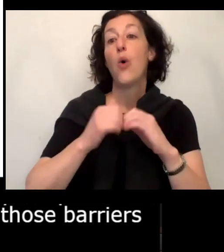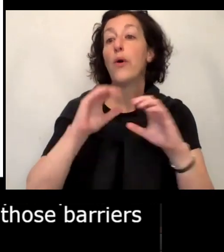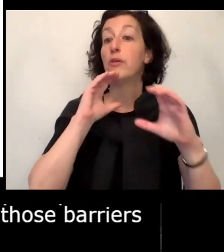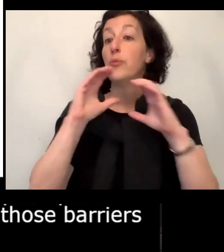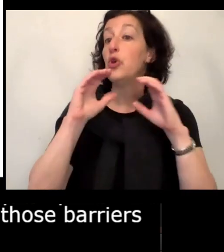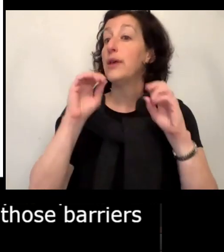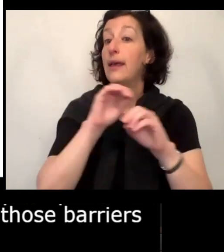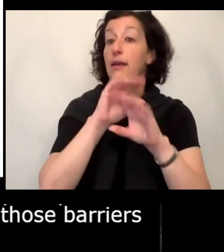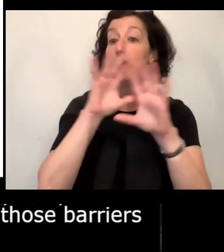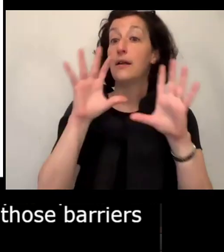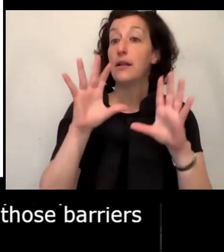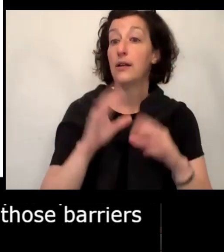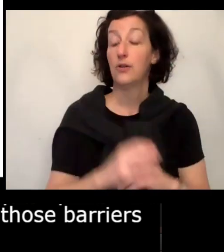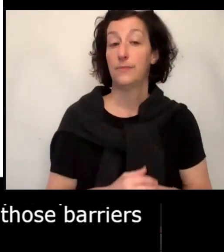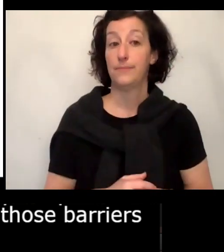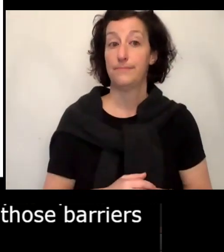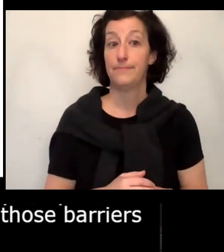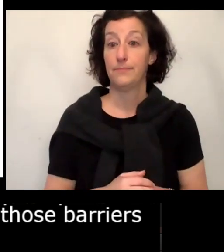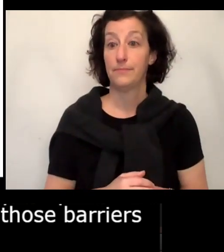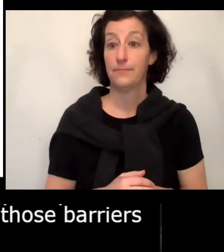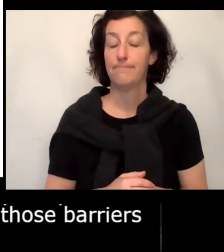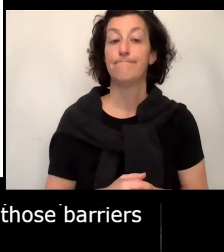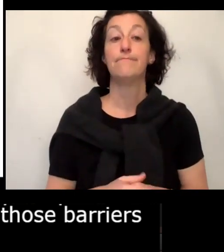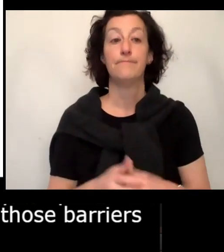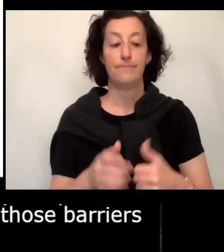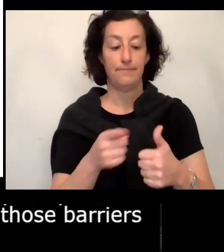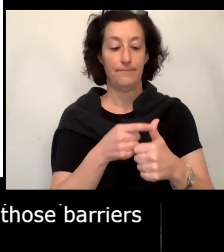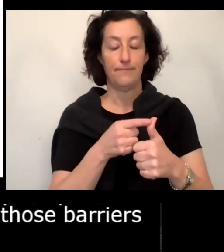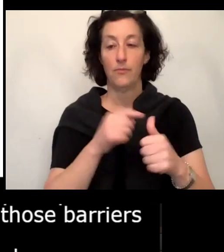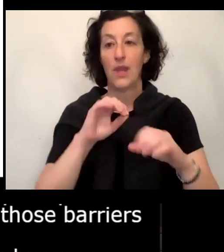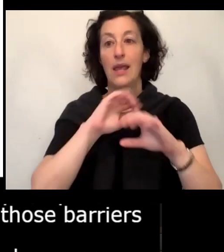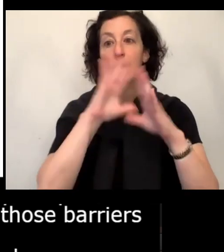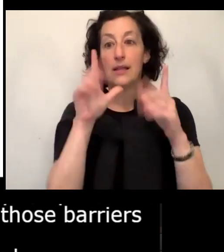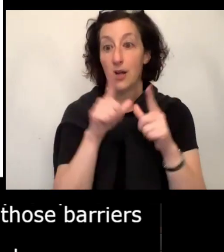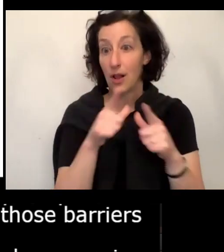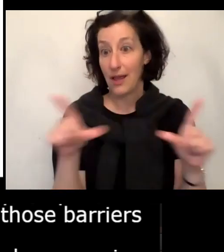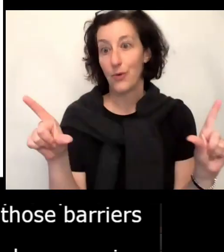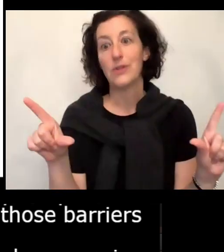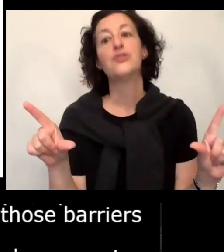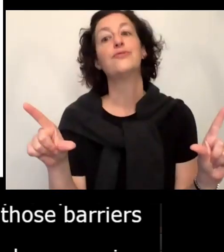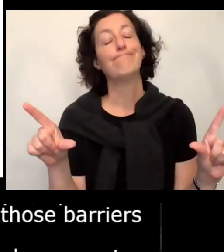Using clear language is important.